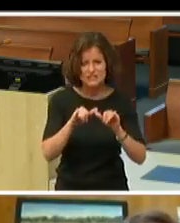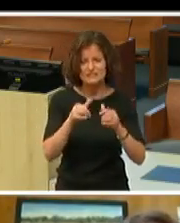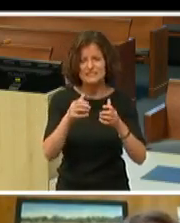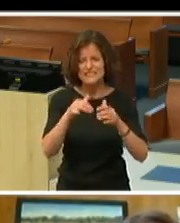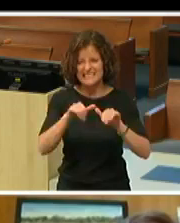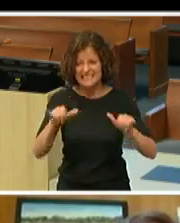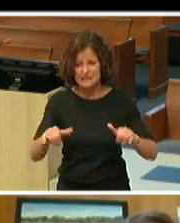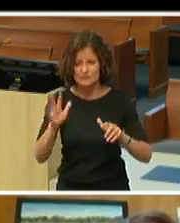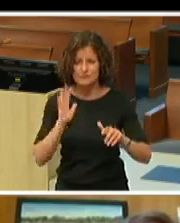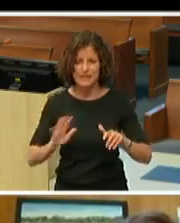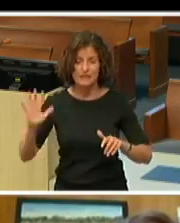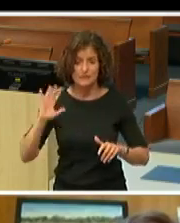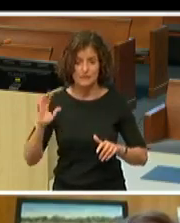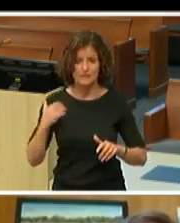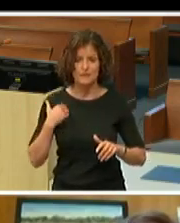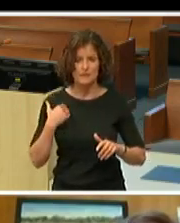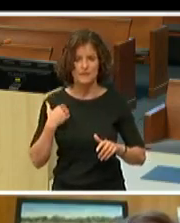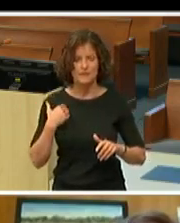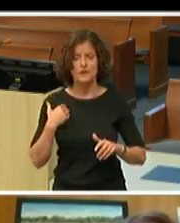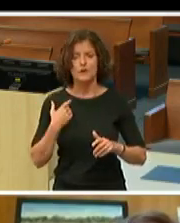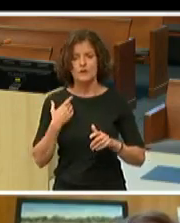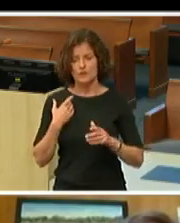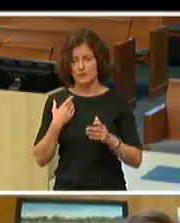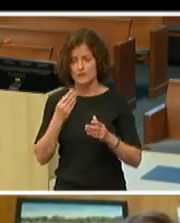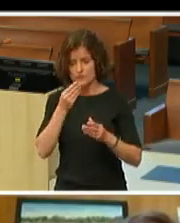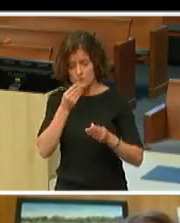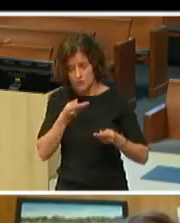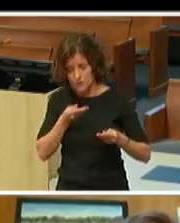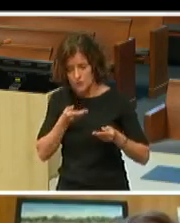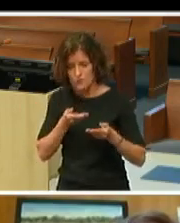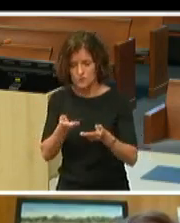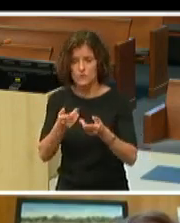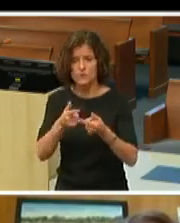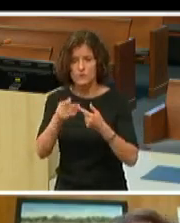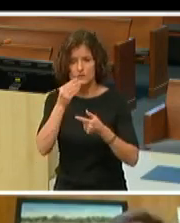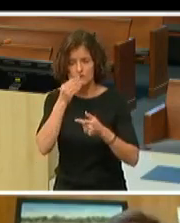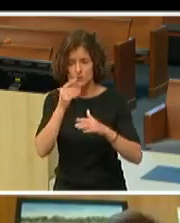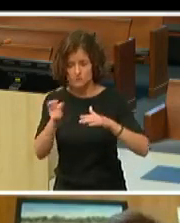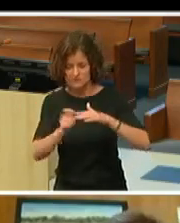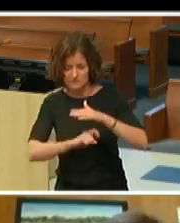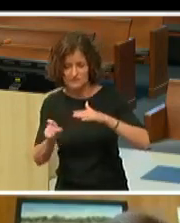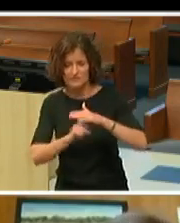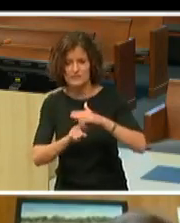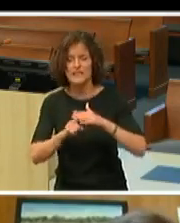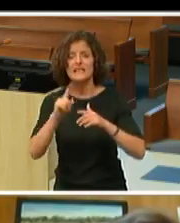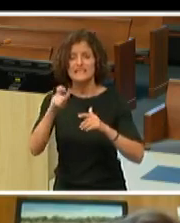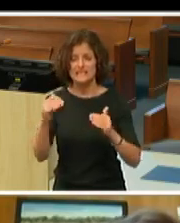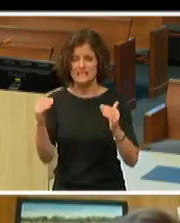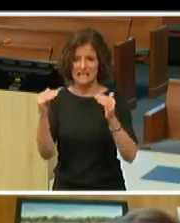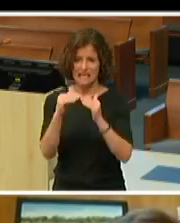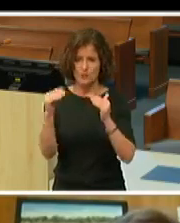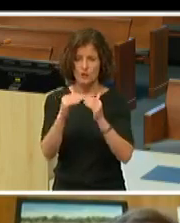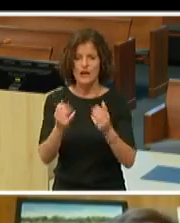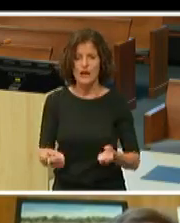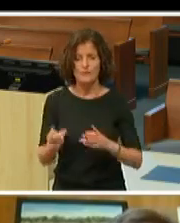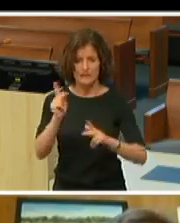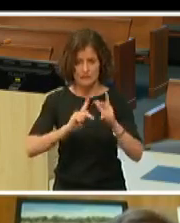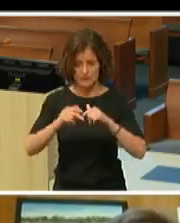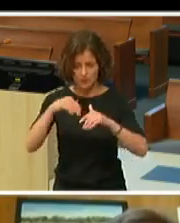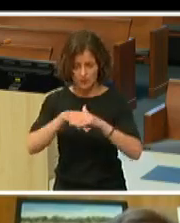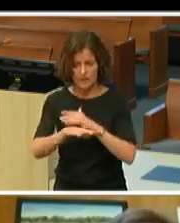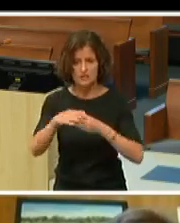is the throughput through the checkout line needs to equal the number of people coming into the store. And